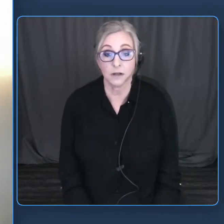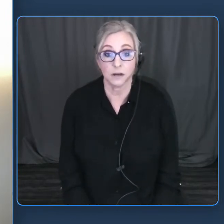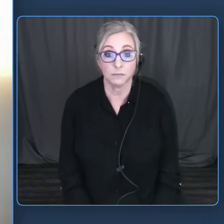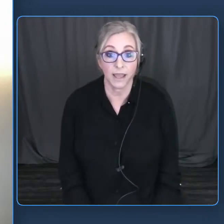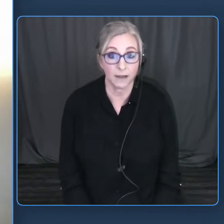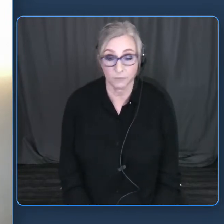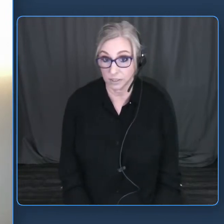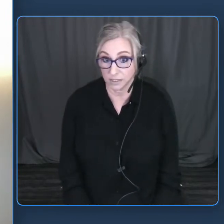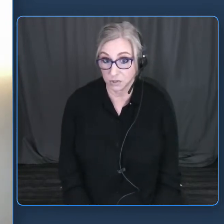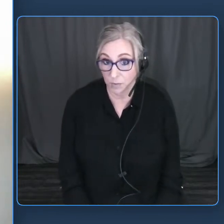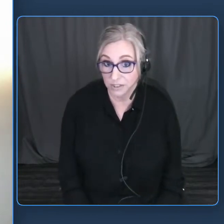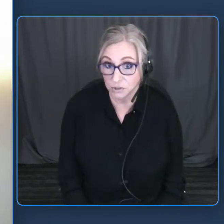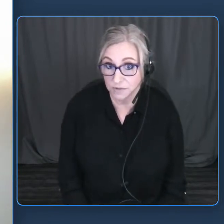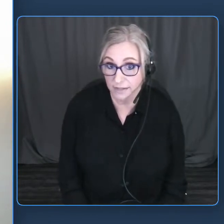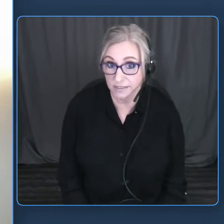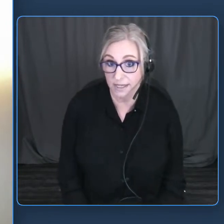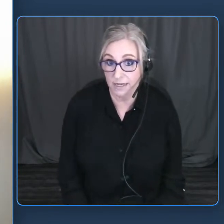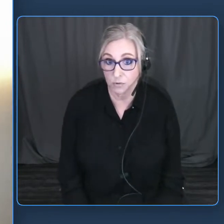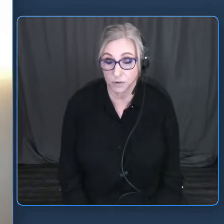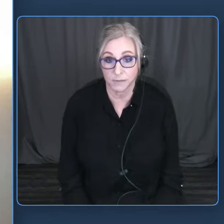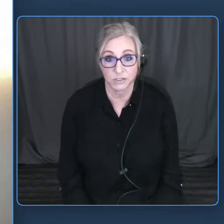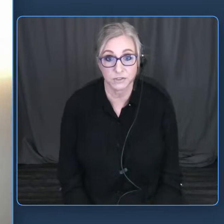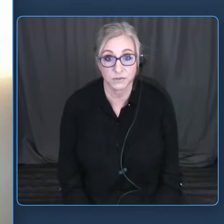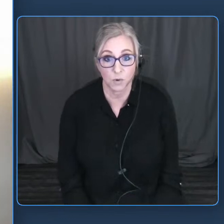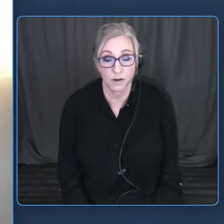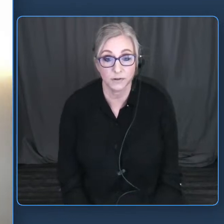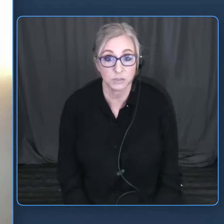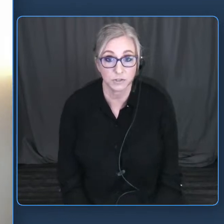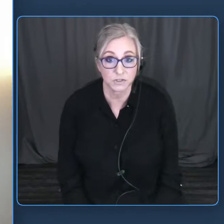can maybe is there a way to do that today where